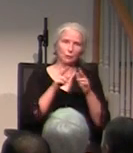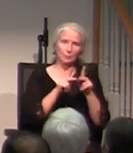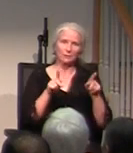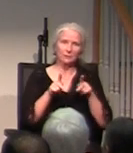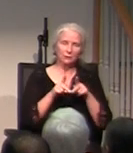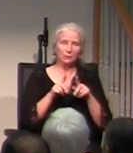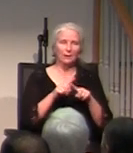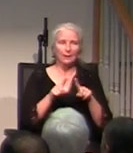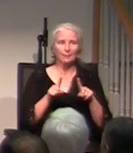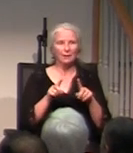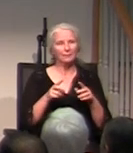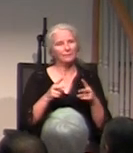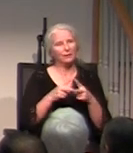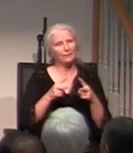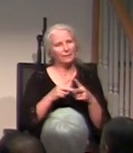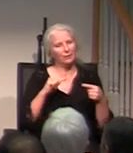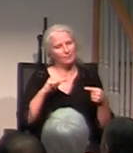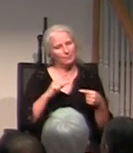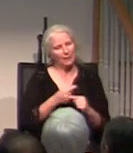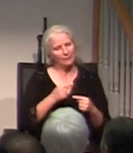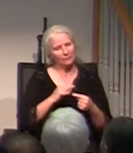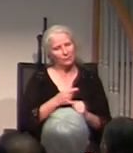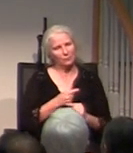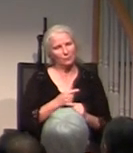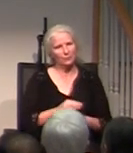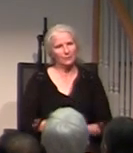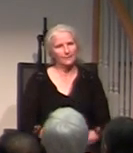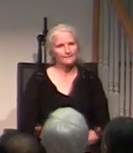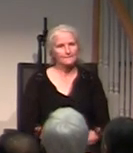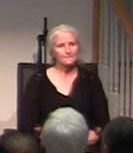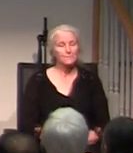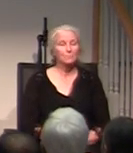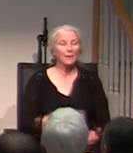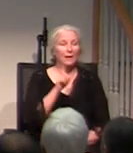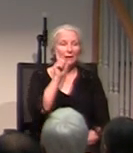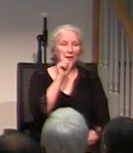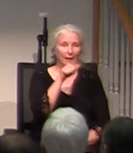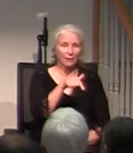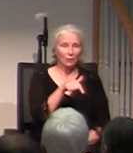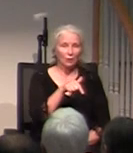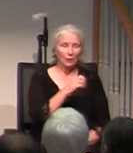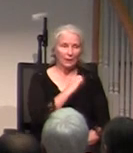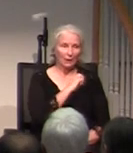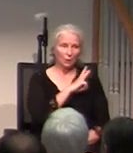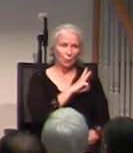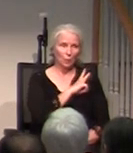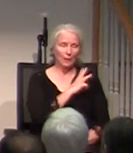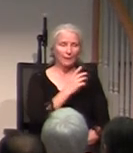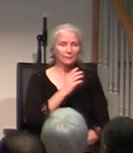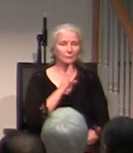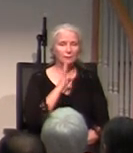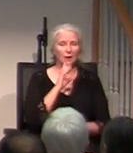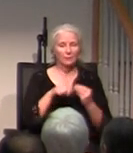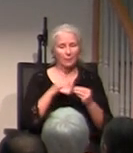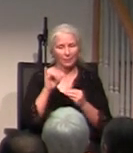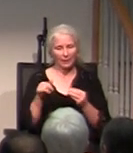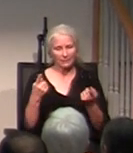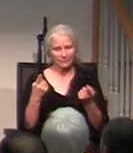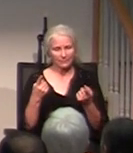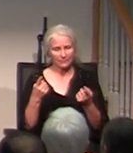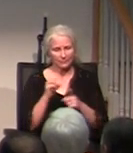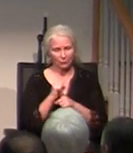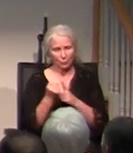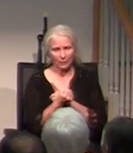privileged position. She later referred back to this event, said, "And if they judge me of me in this light, fired with a zeal